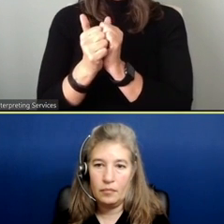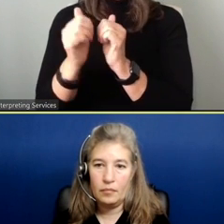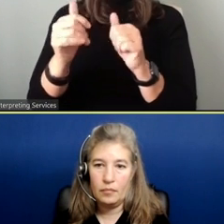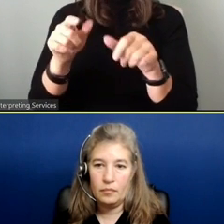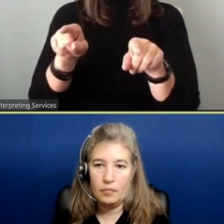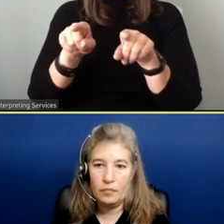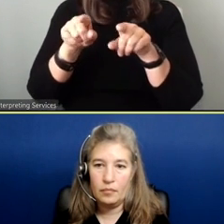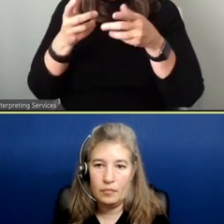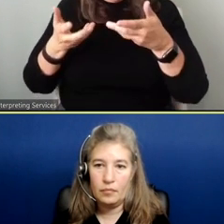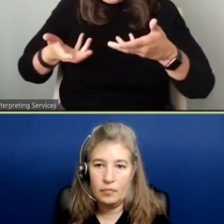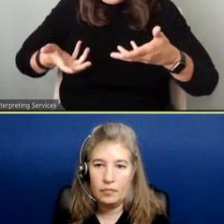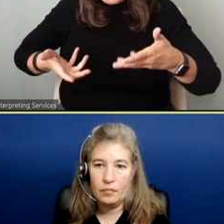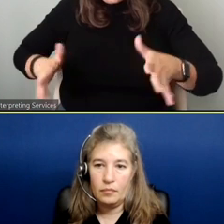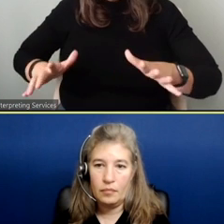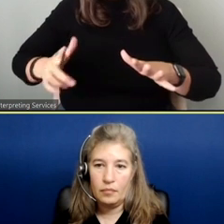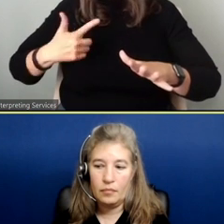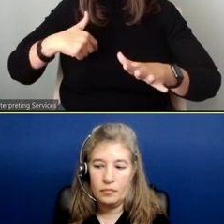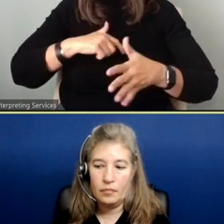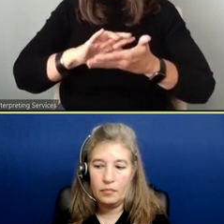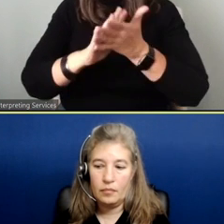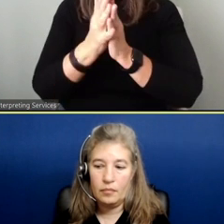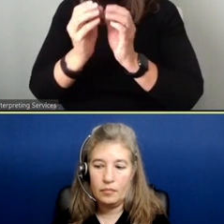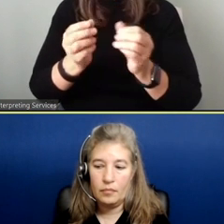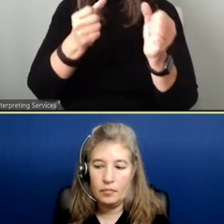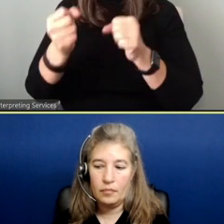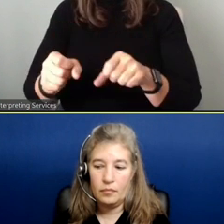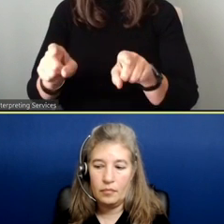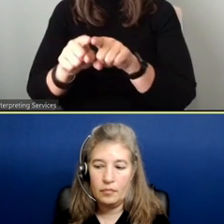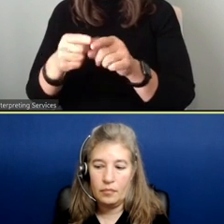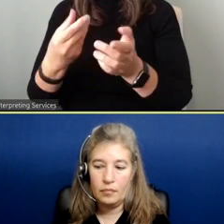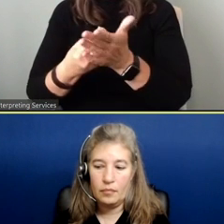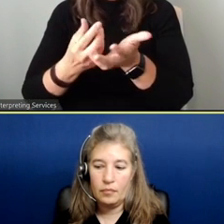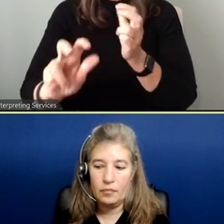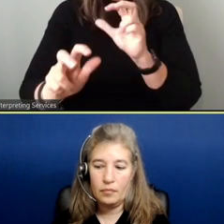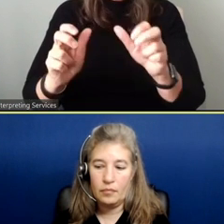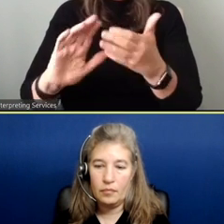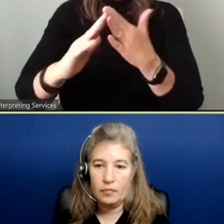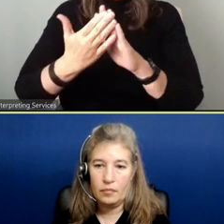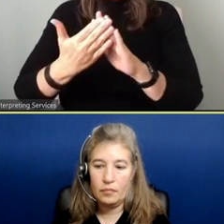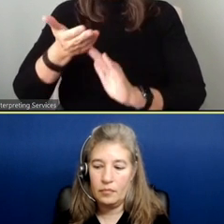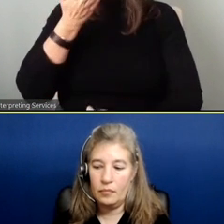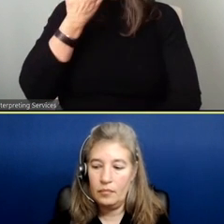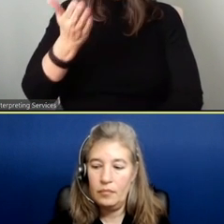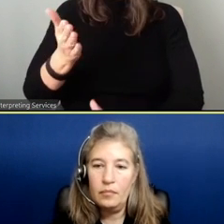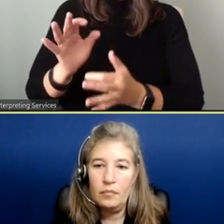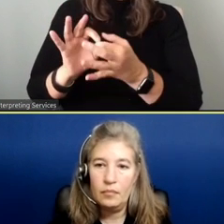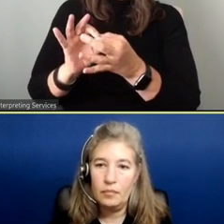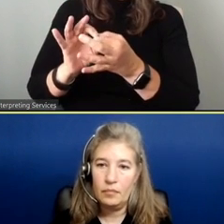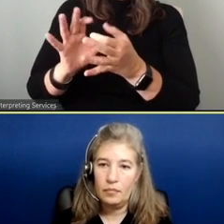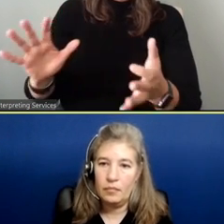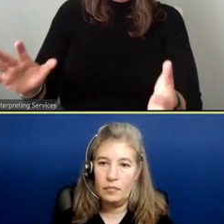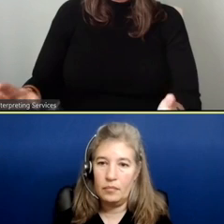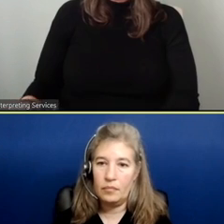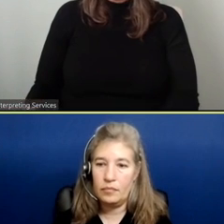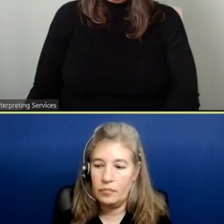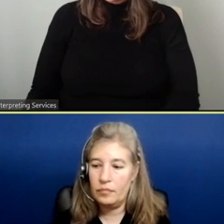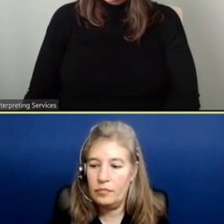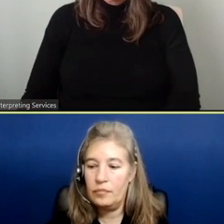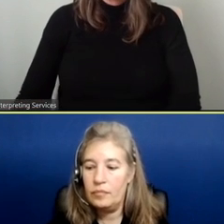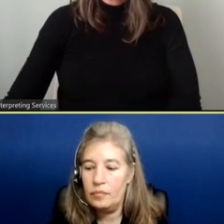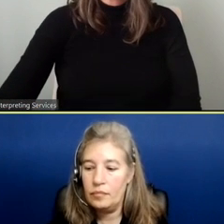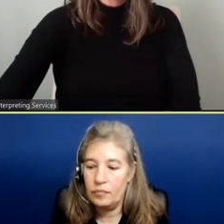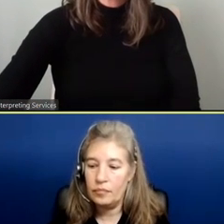about 463 grants totaling $1.3 million. The first thing is speed